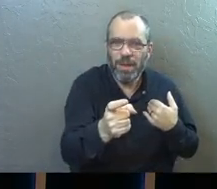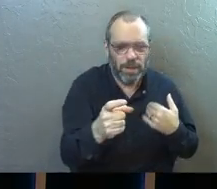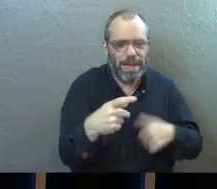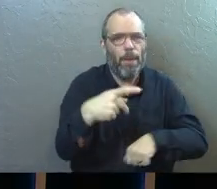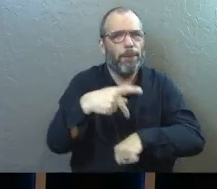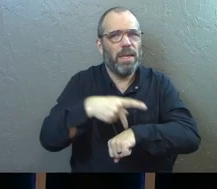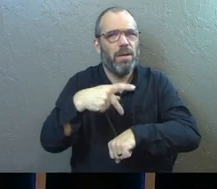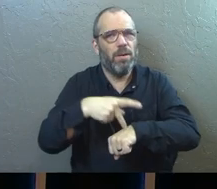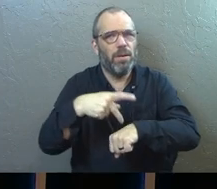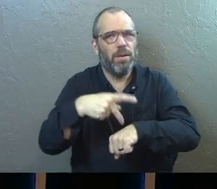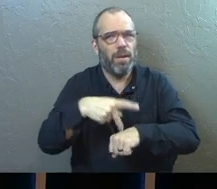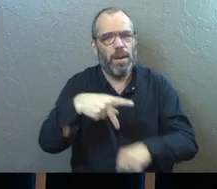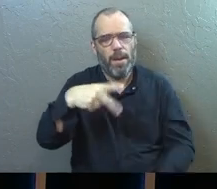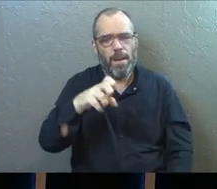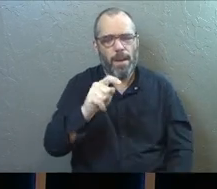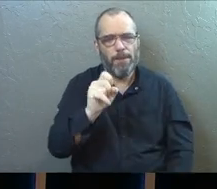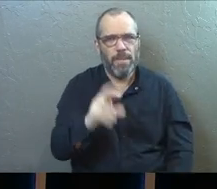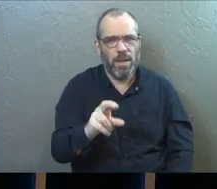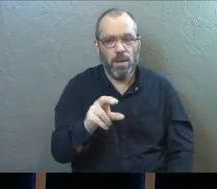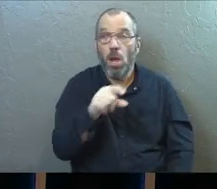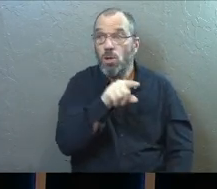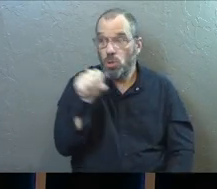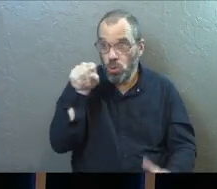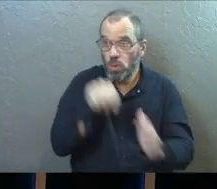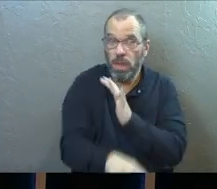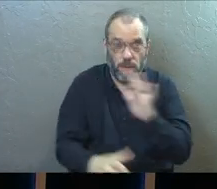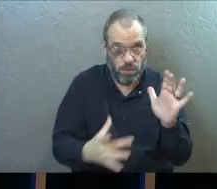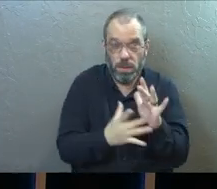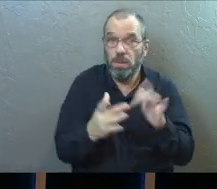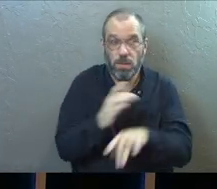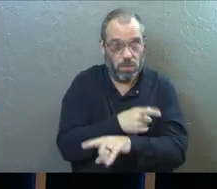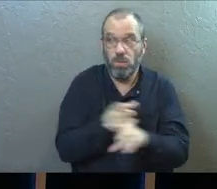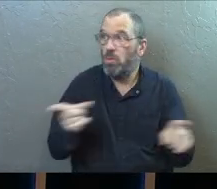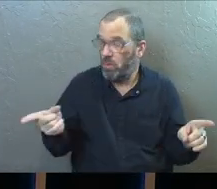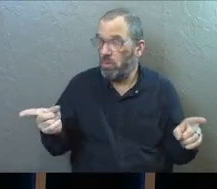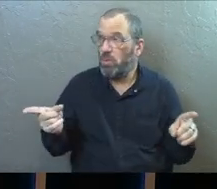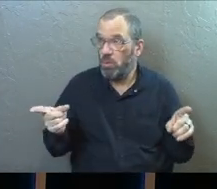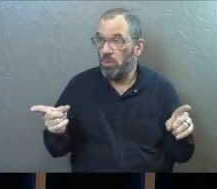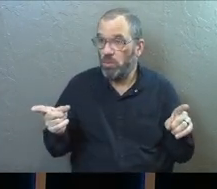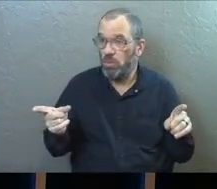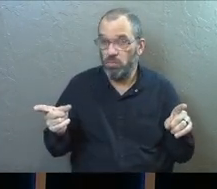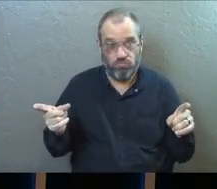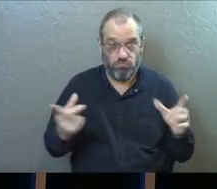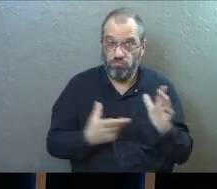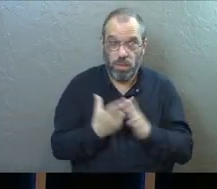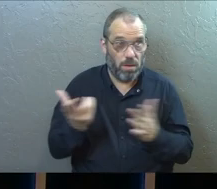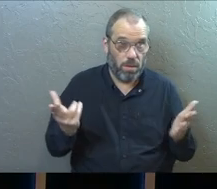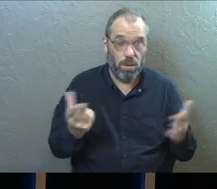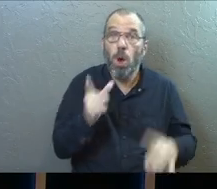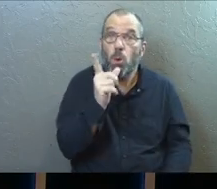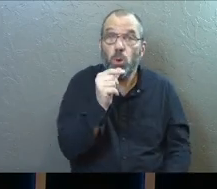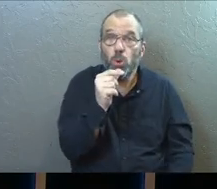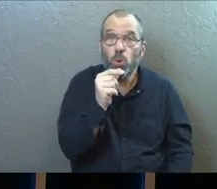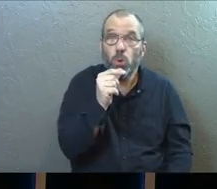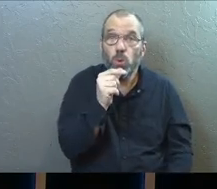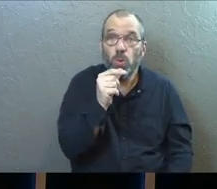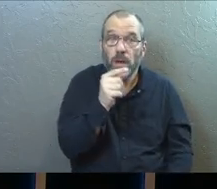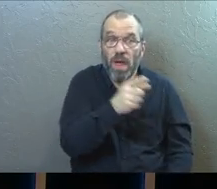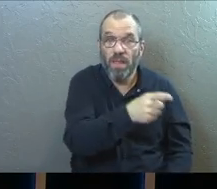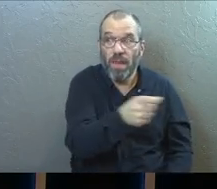Back to Peter. You killed the author of life. Let's be real, real honest. Who did? Not just